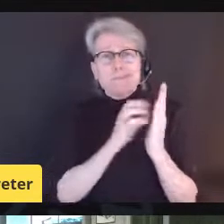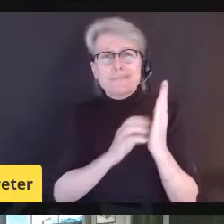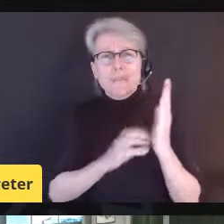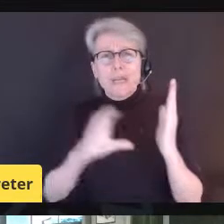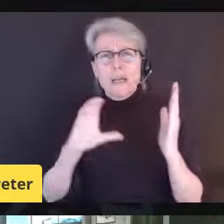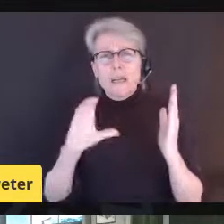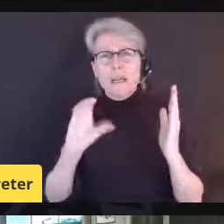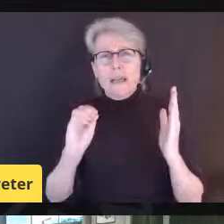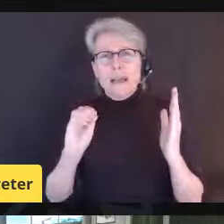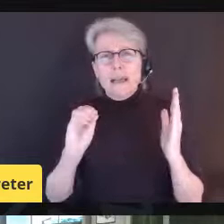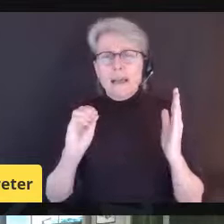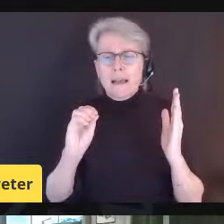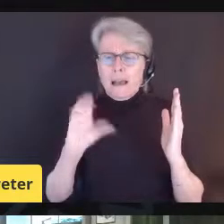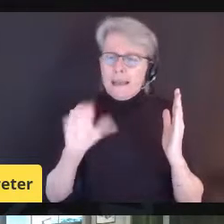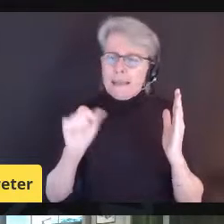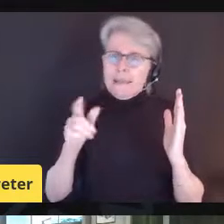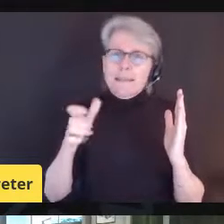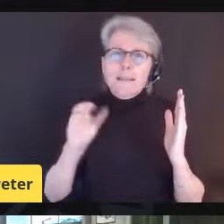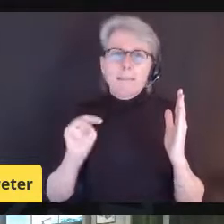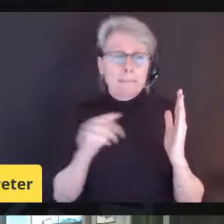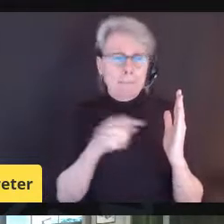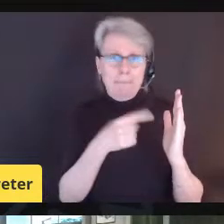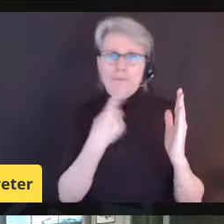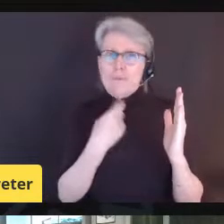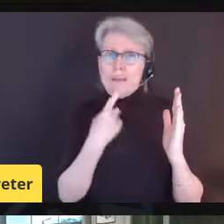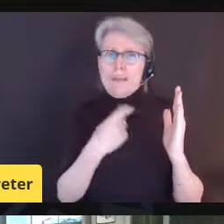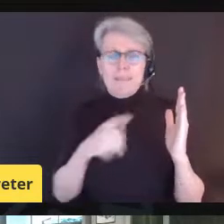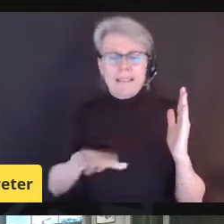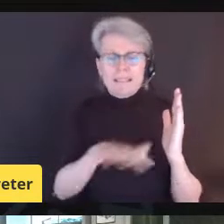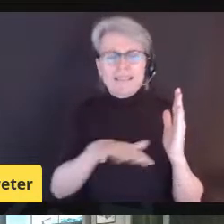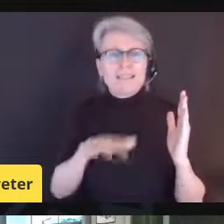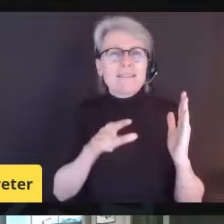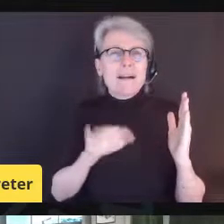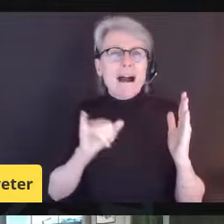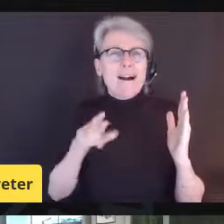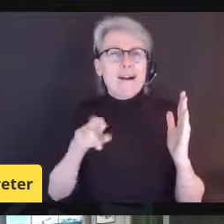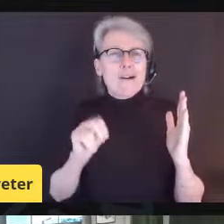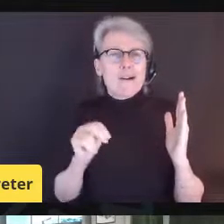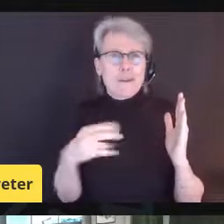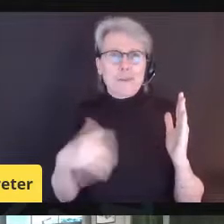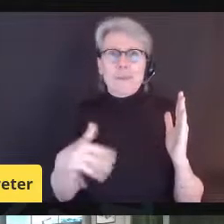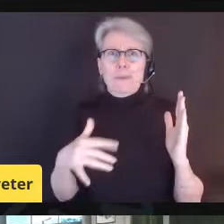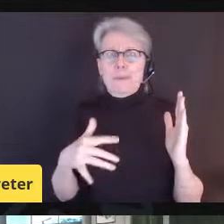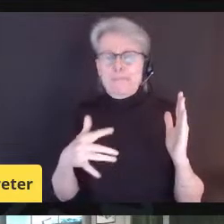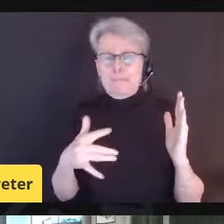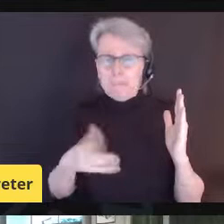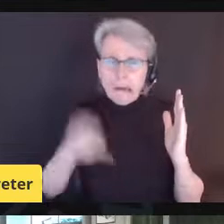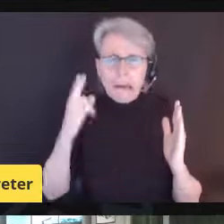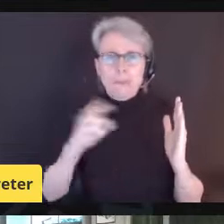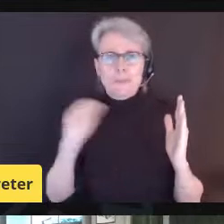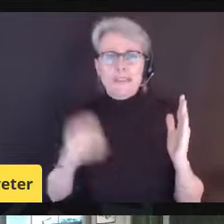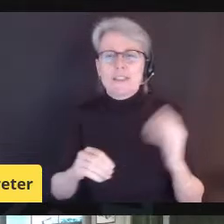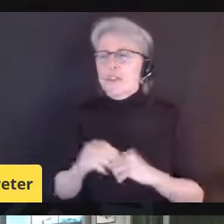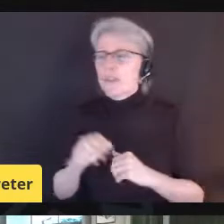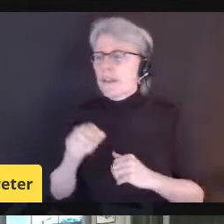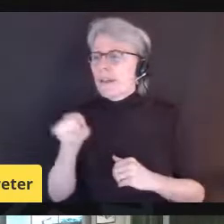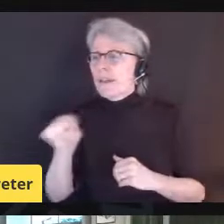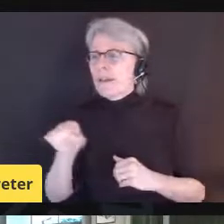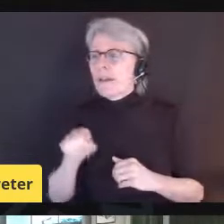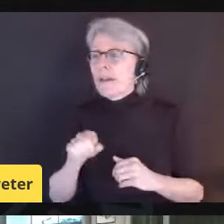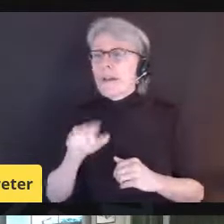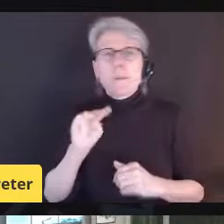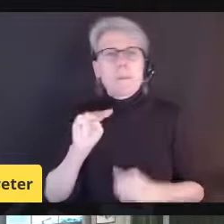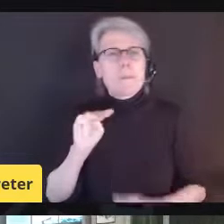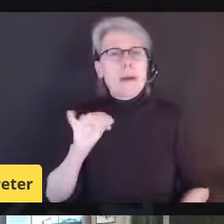such a high iron content. And then I'll just answer Maggie's question really quickly. What is